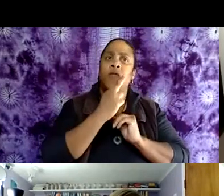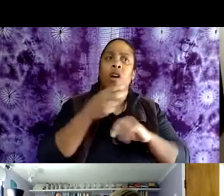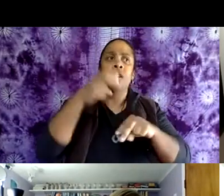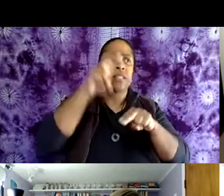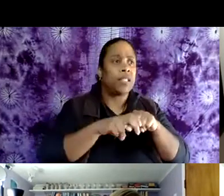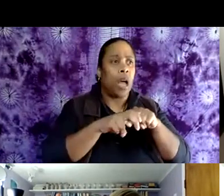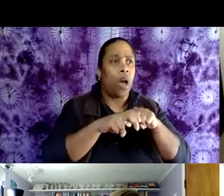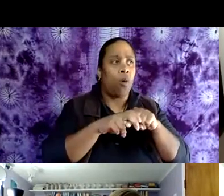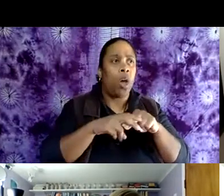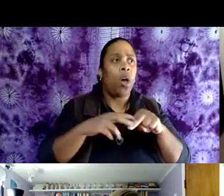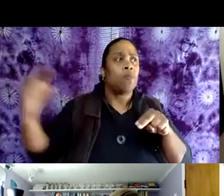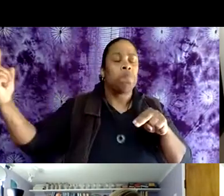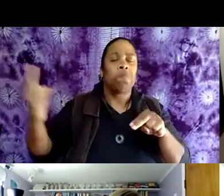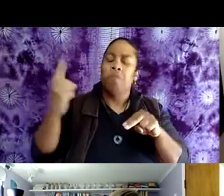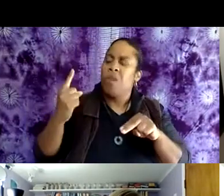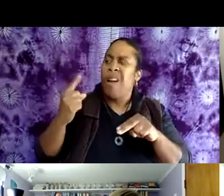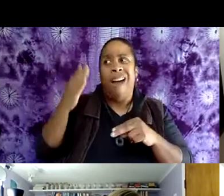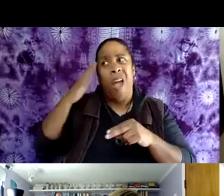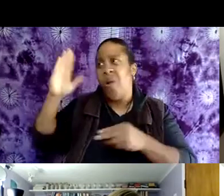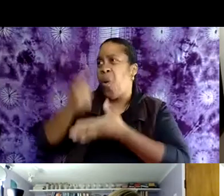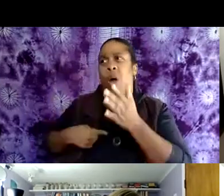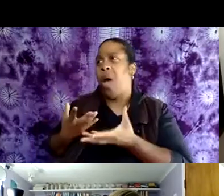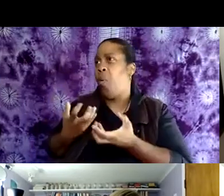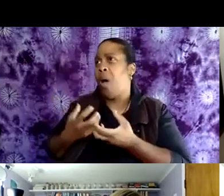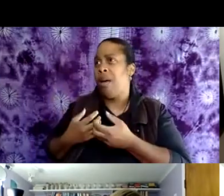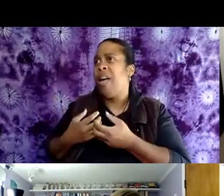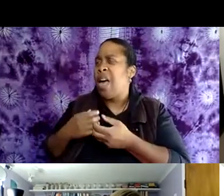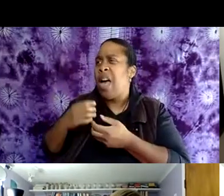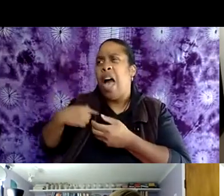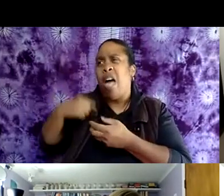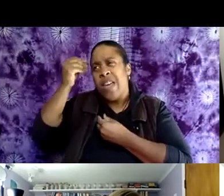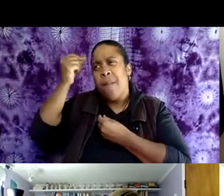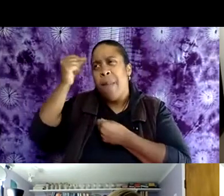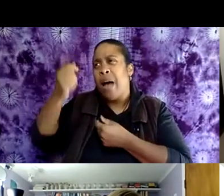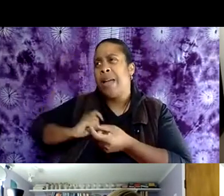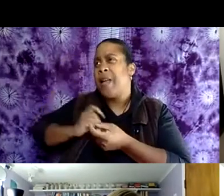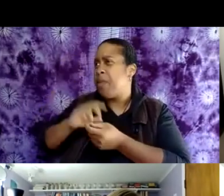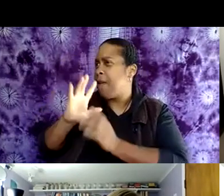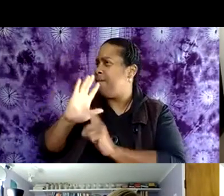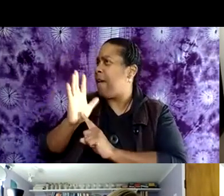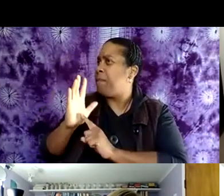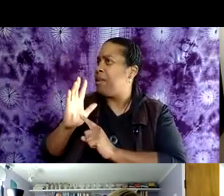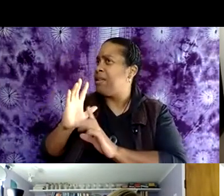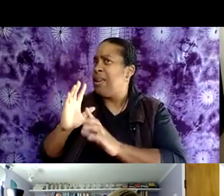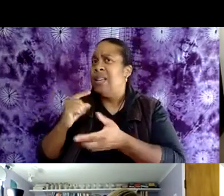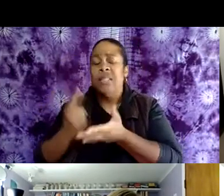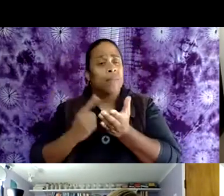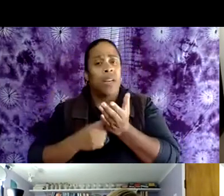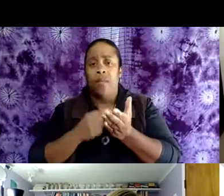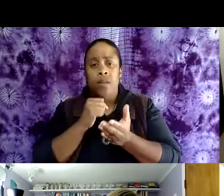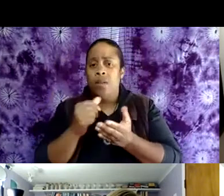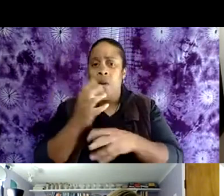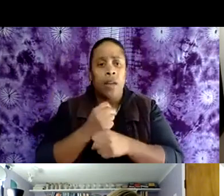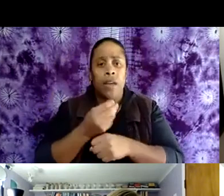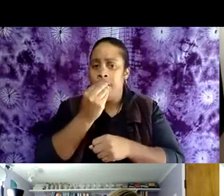want. Or, oh, okay, let me think about it. Give me another 5 minutes. So sometimes you don't get anything to eat unless you